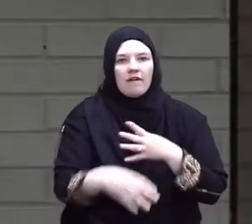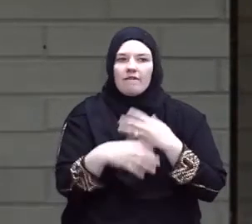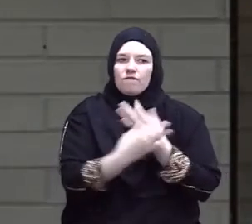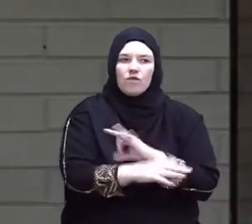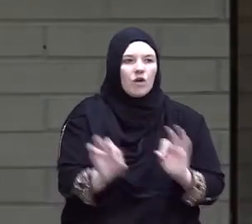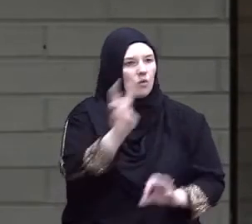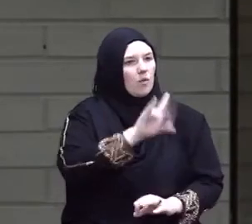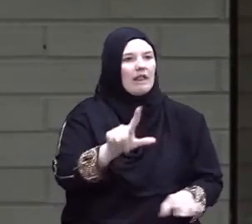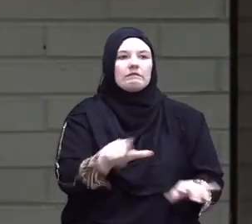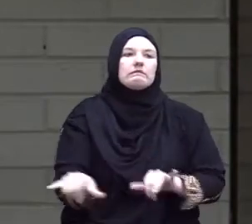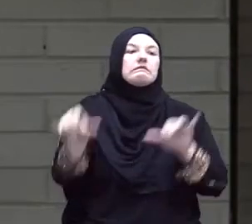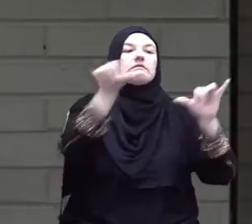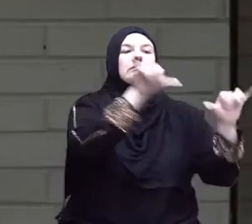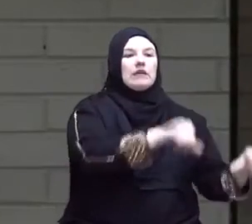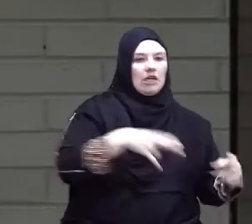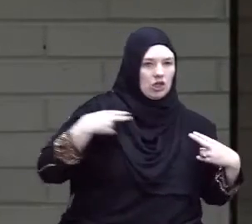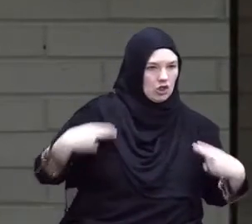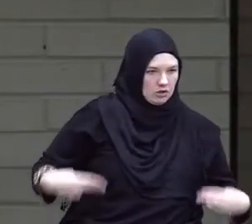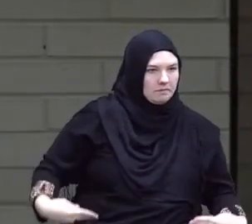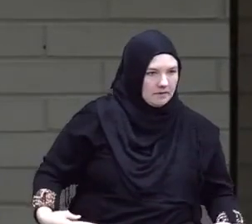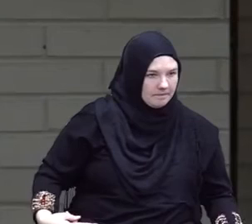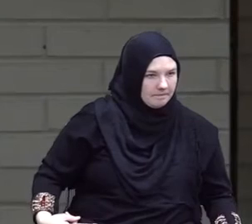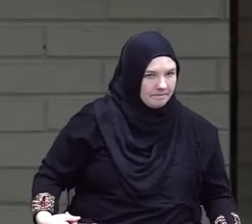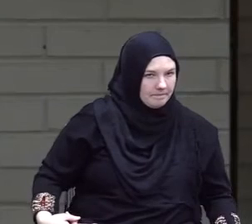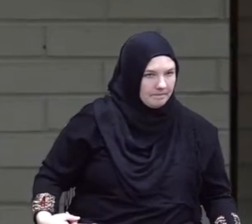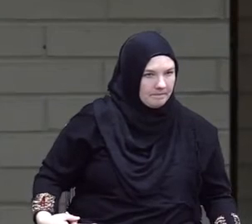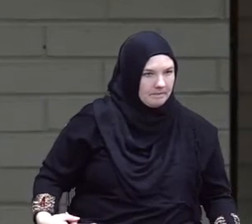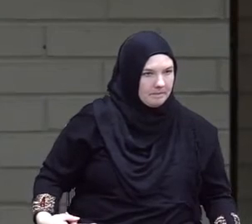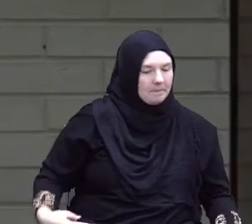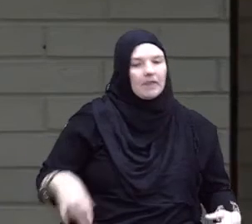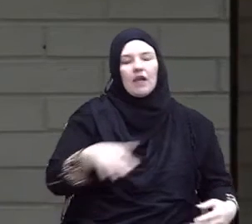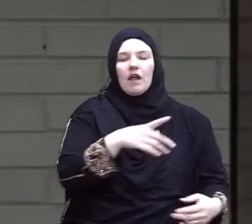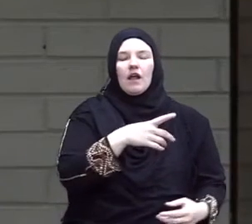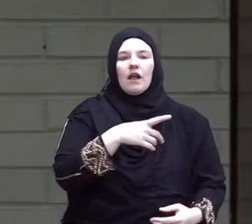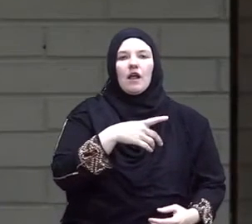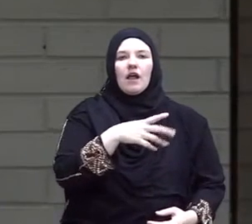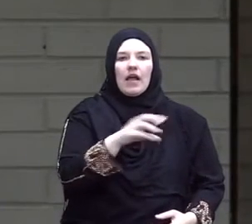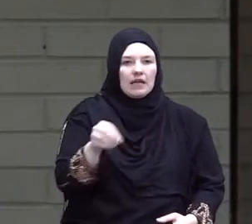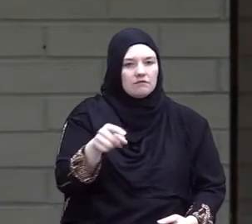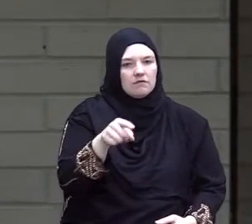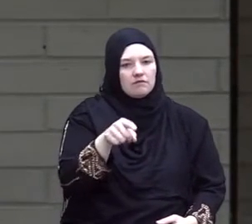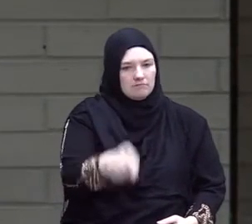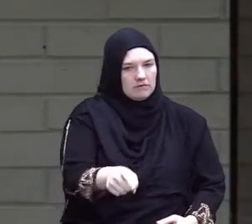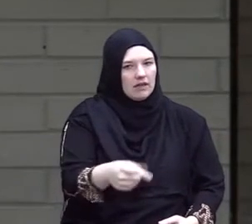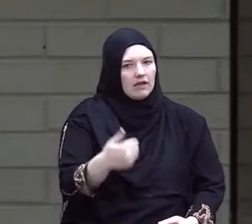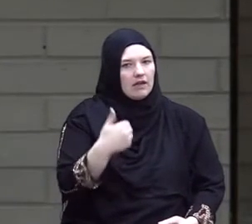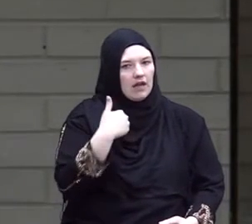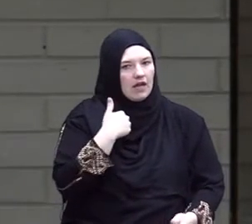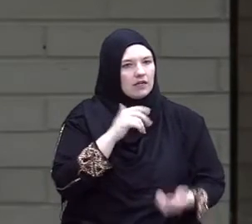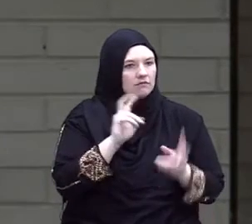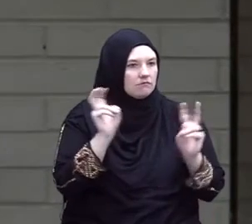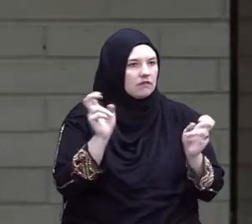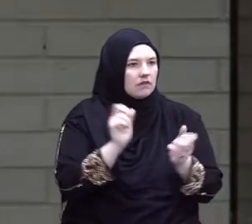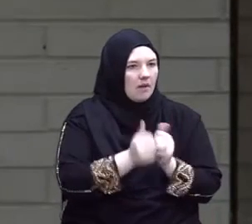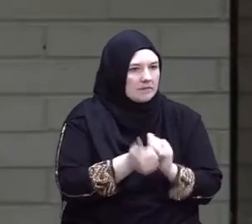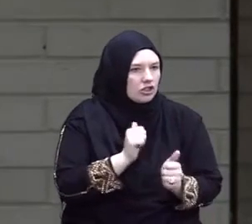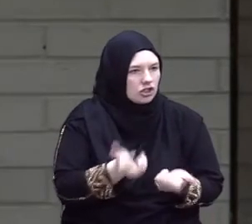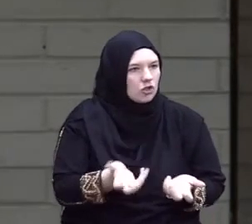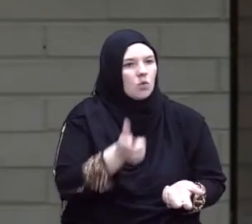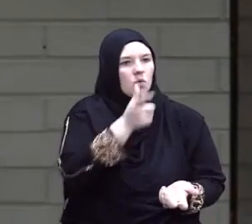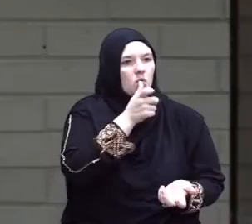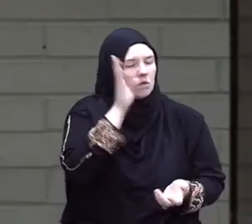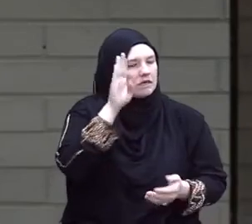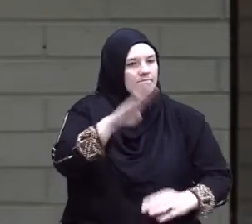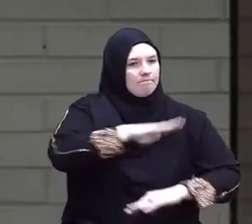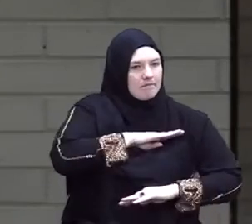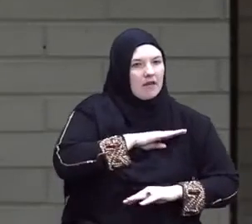will like humans. So he was right that we have a competition between us and the jinn. Who is